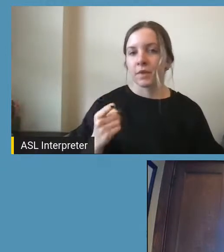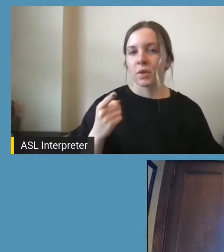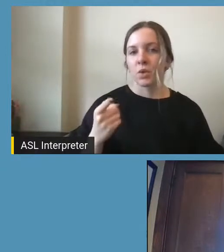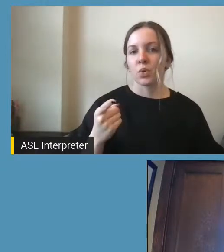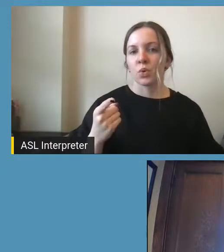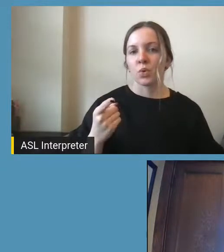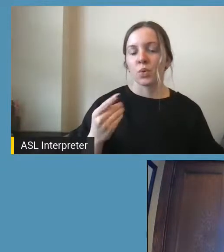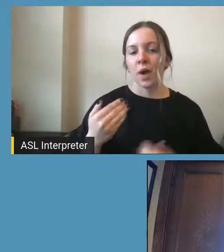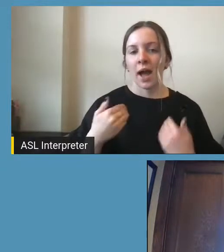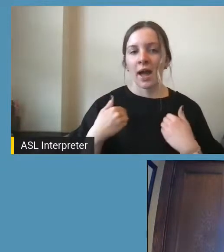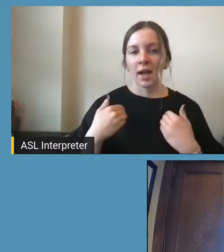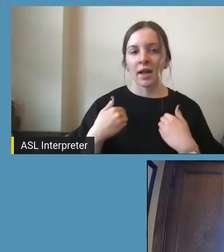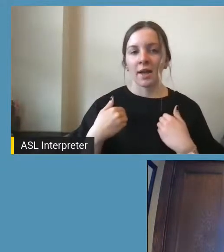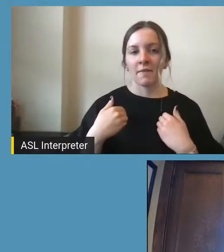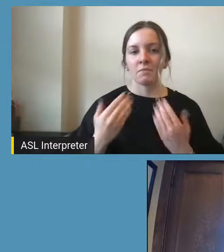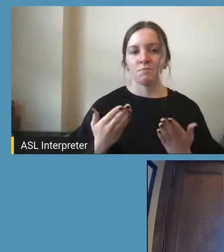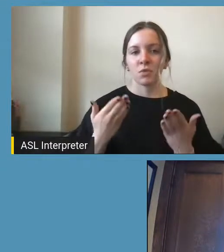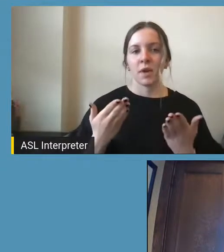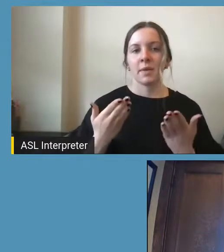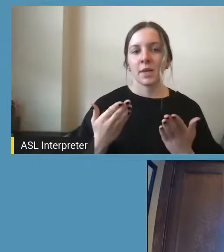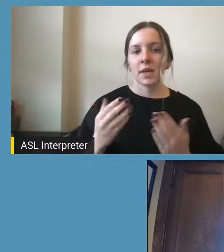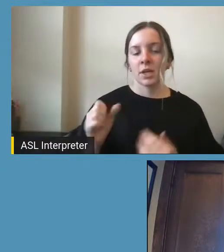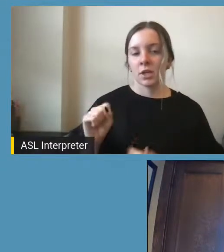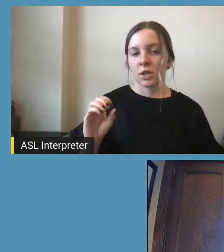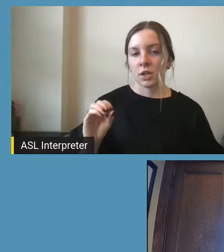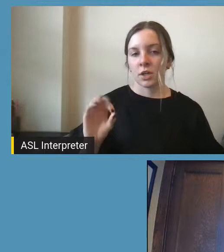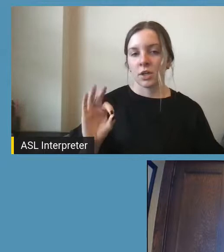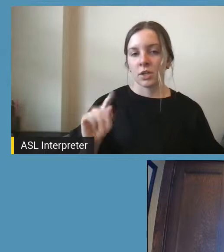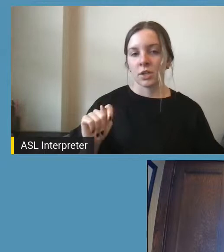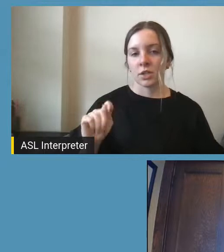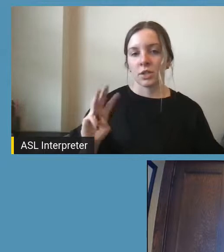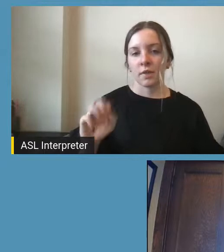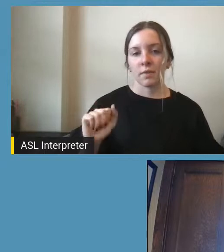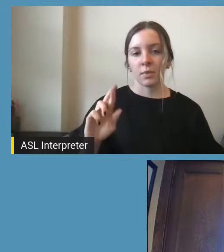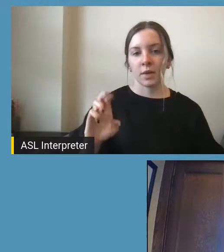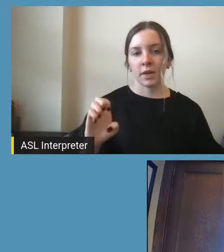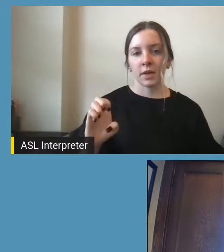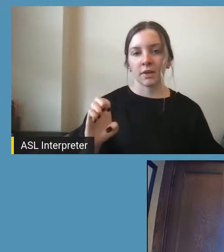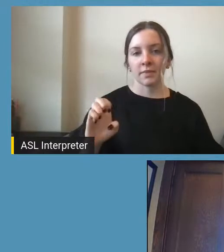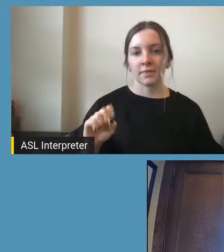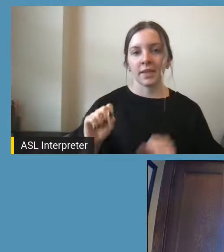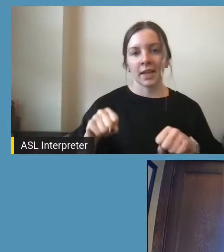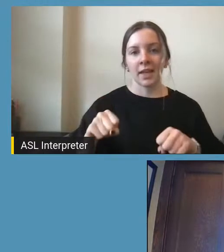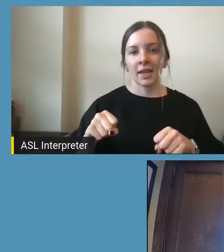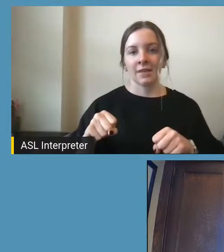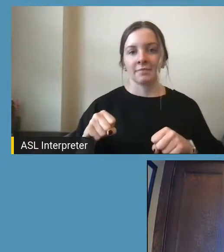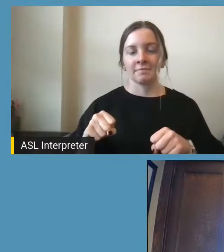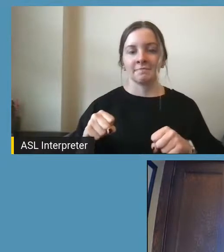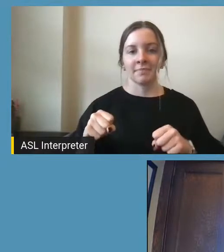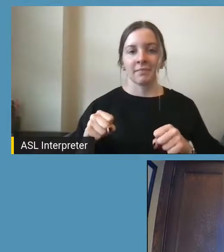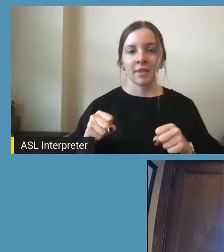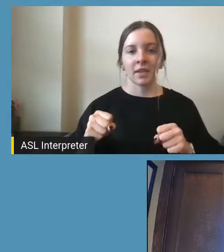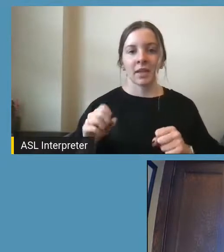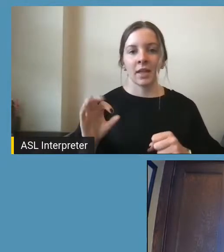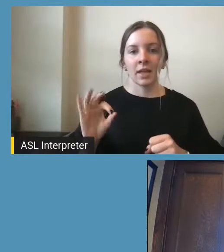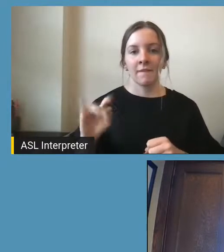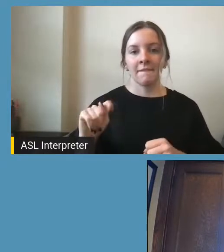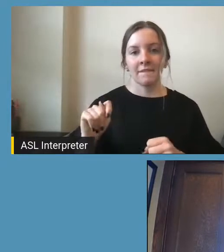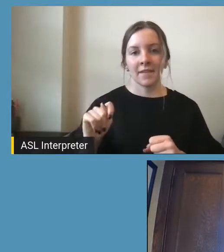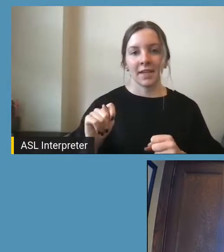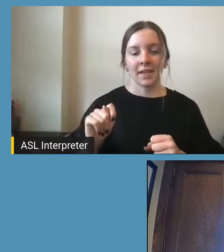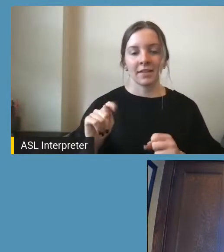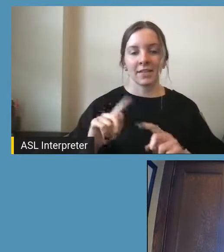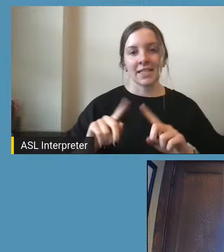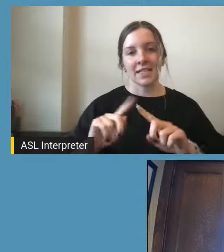for matching the fit of 3D clothing assets to actual scans of people? Okay, there's hands down, it's 3D